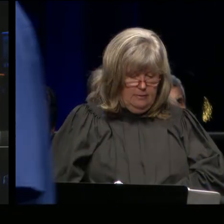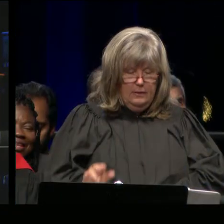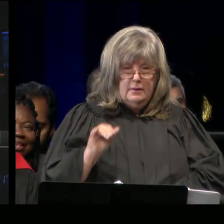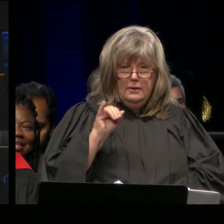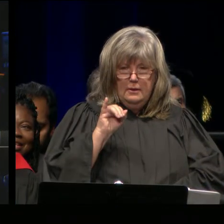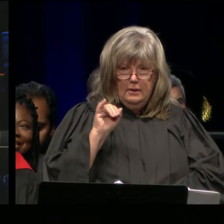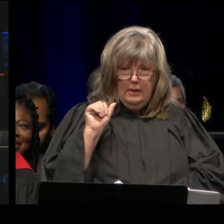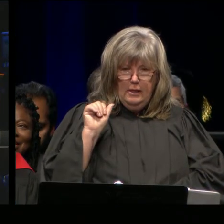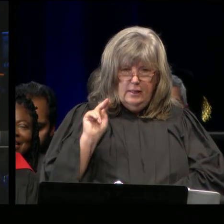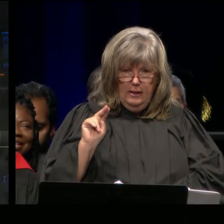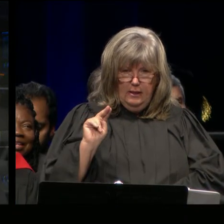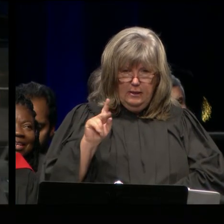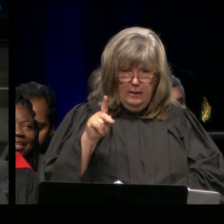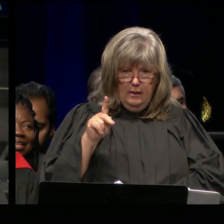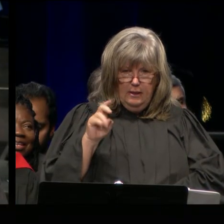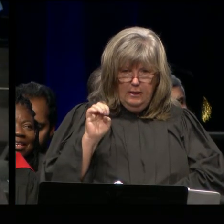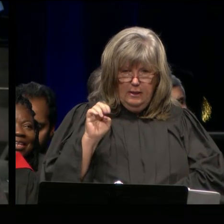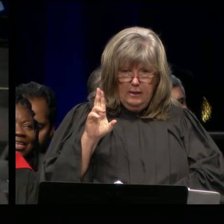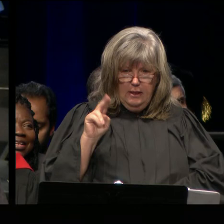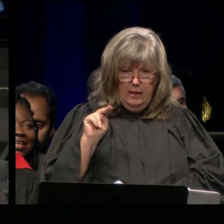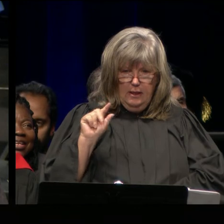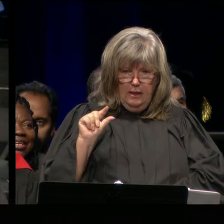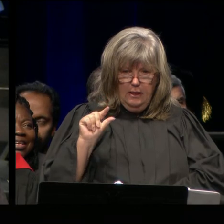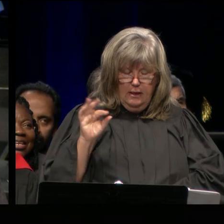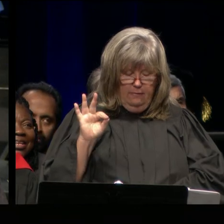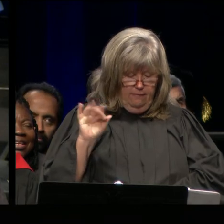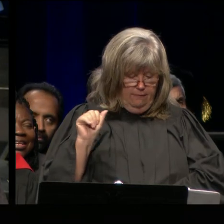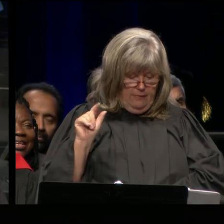Ian Kung Fat.